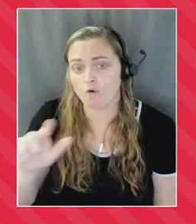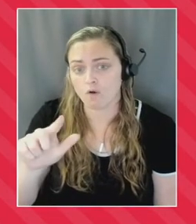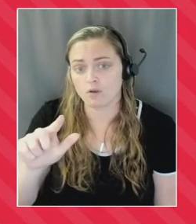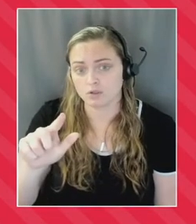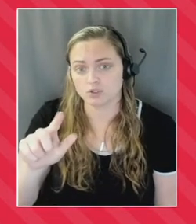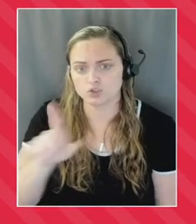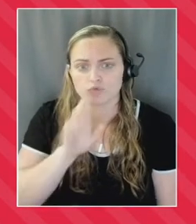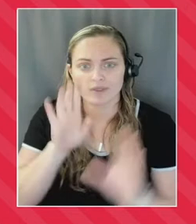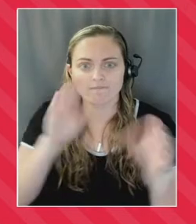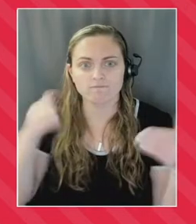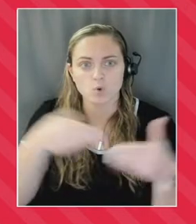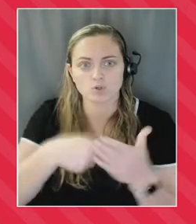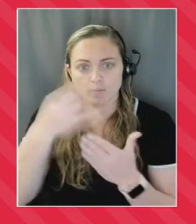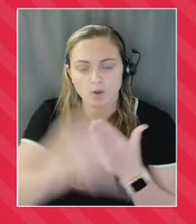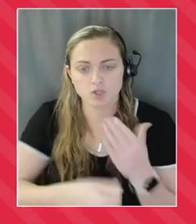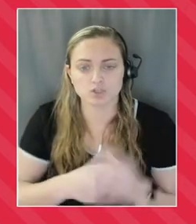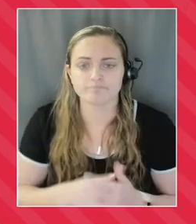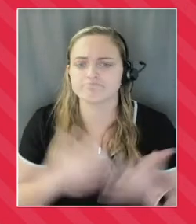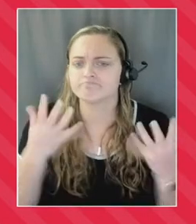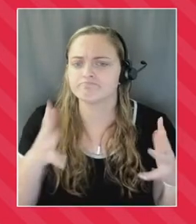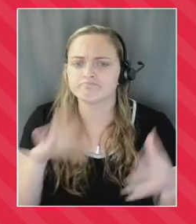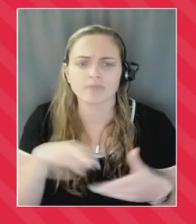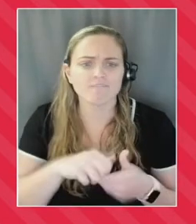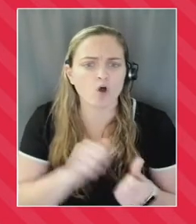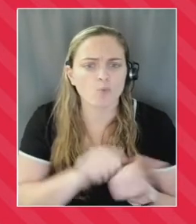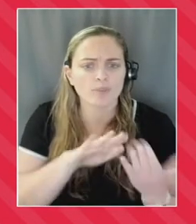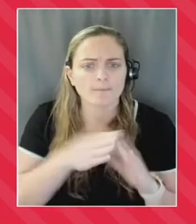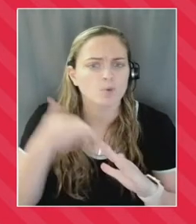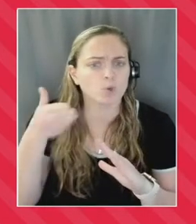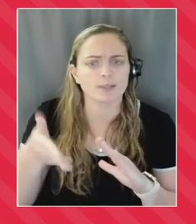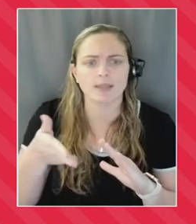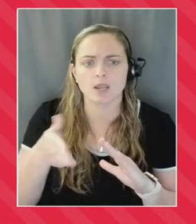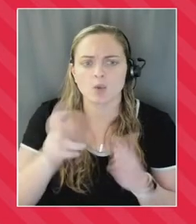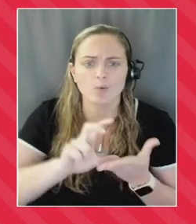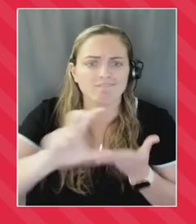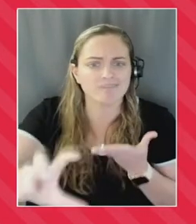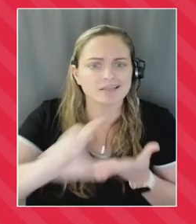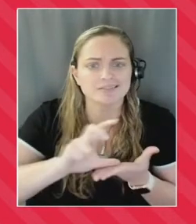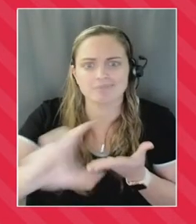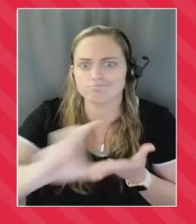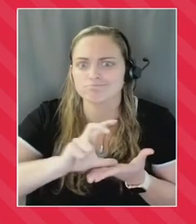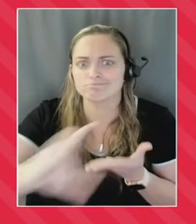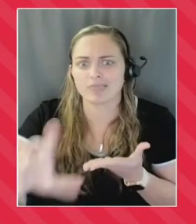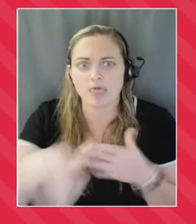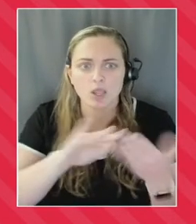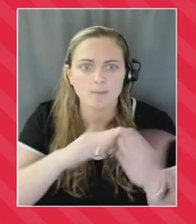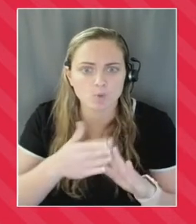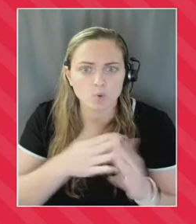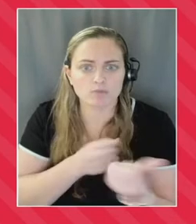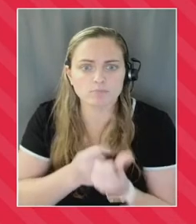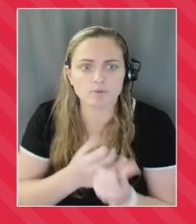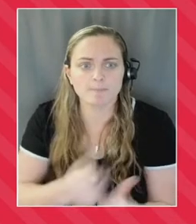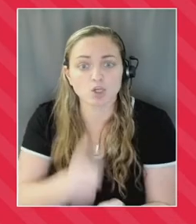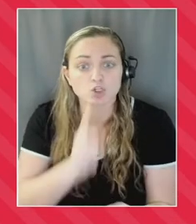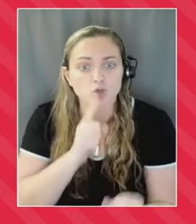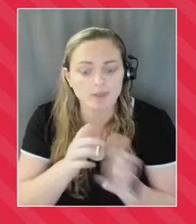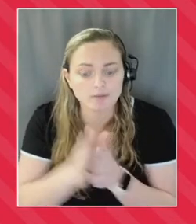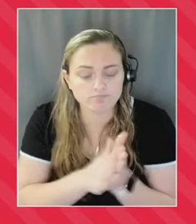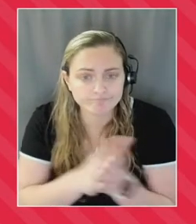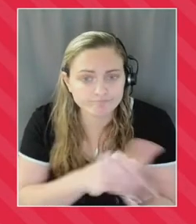project. We're already involved with the community there, and we're investing heavily in that community to give help drive healthier